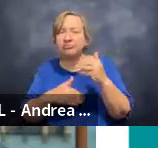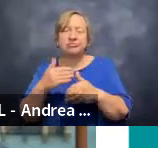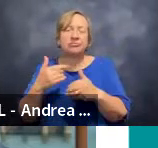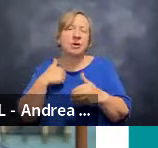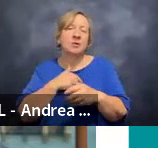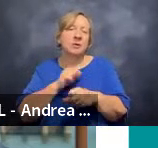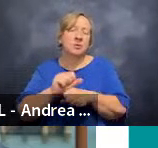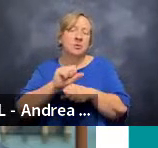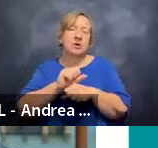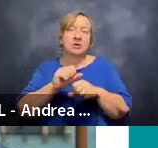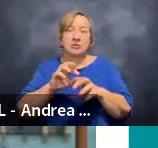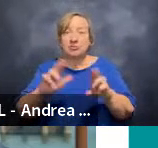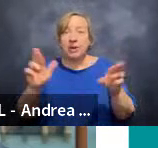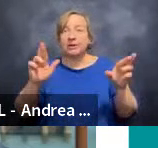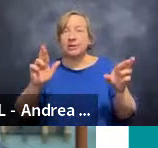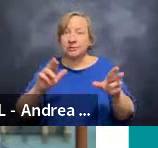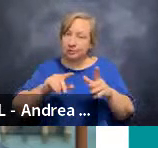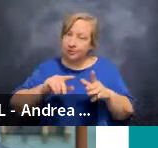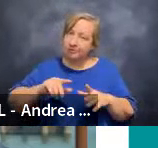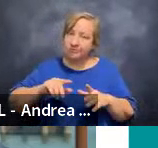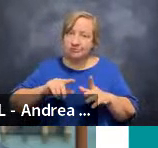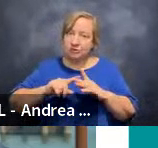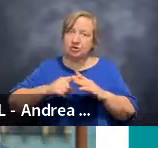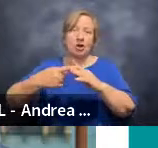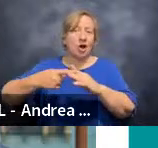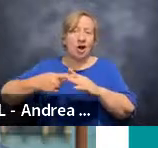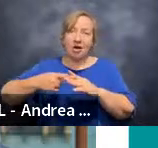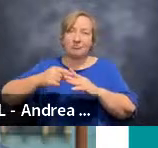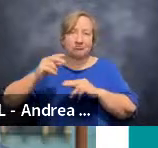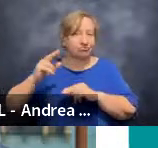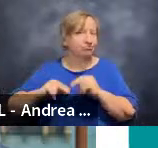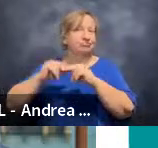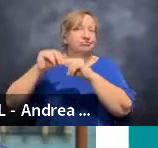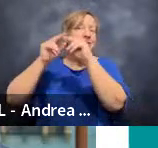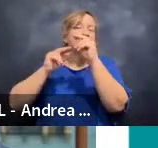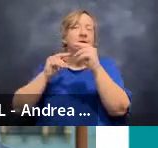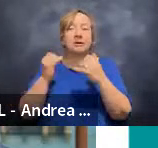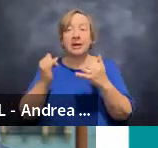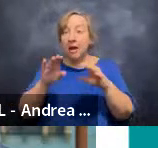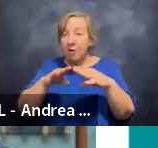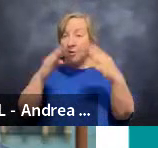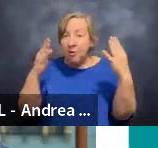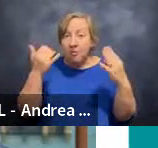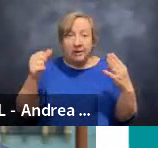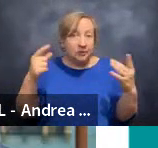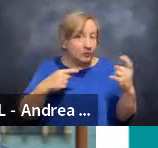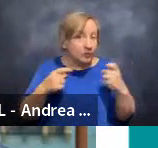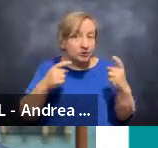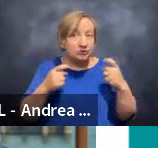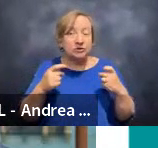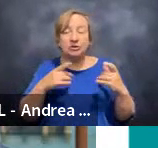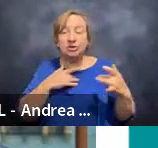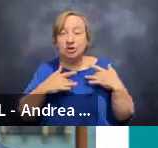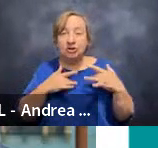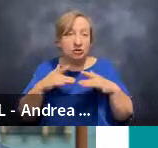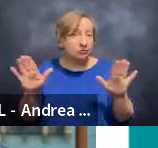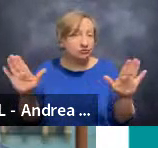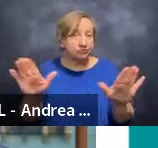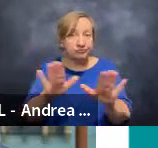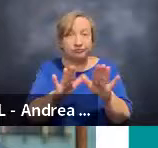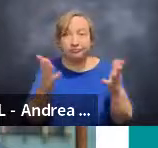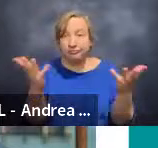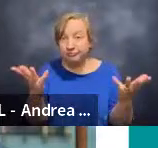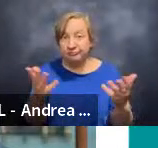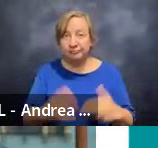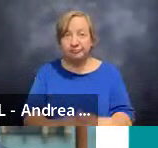towards a groundbreaking. So with that, I will take any questions or concerns that this committee may have.